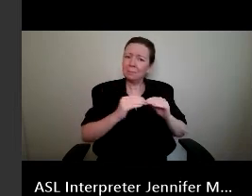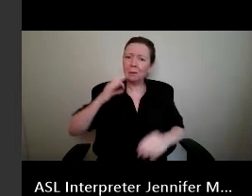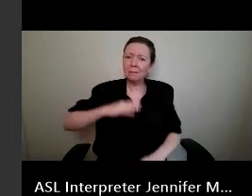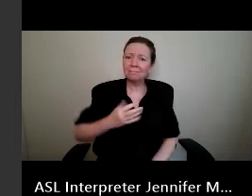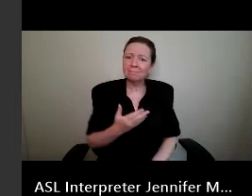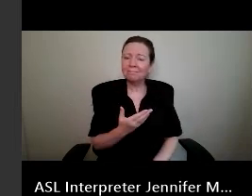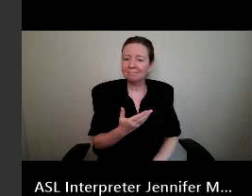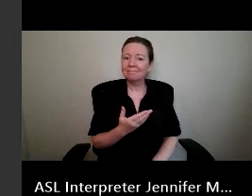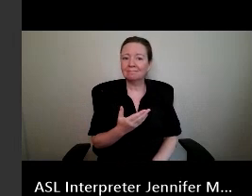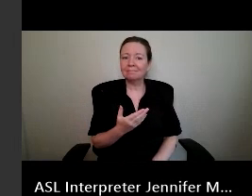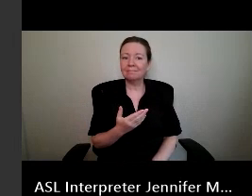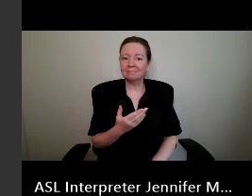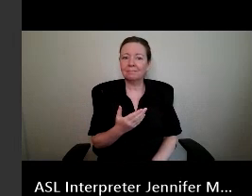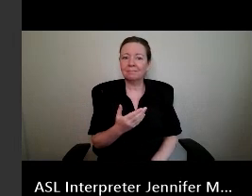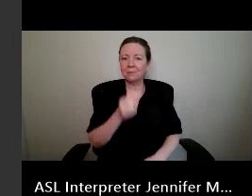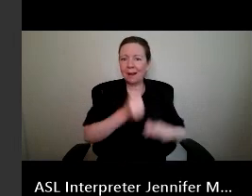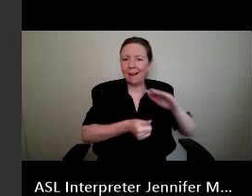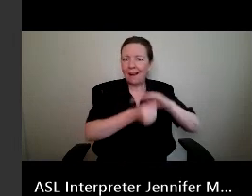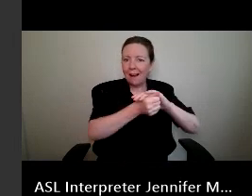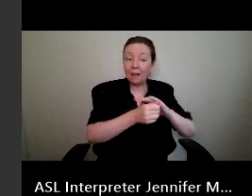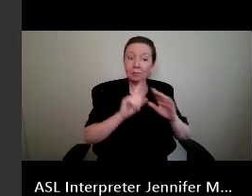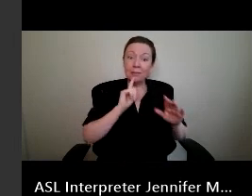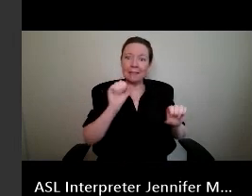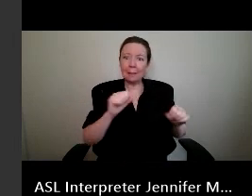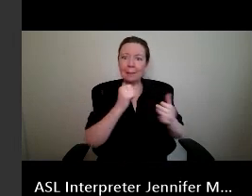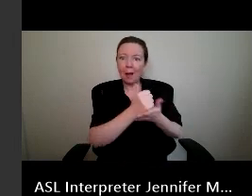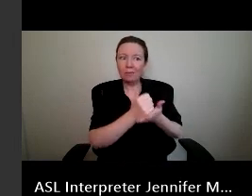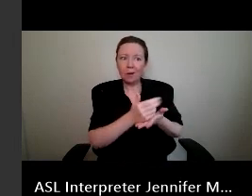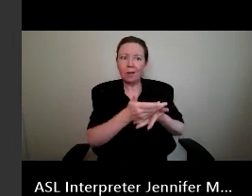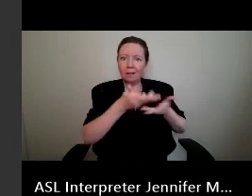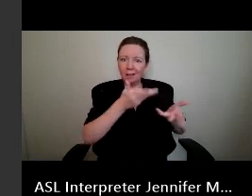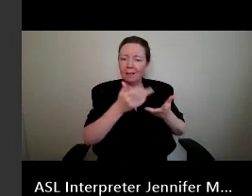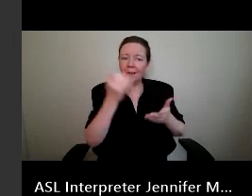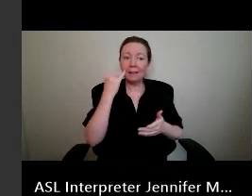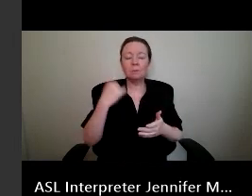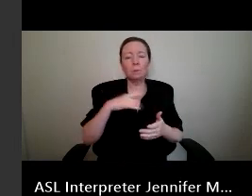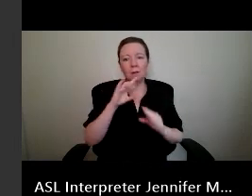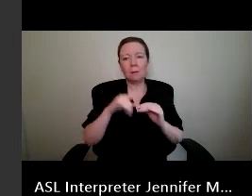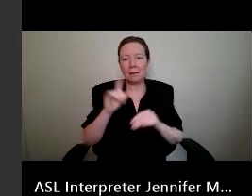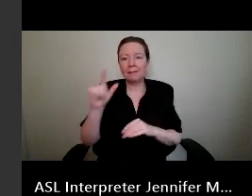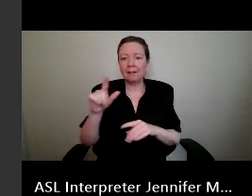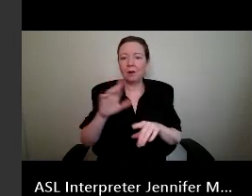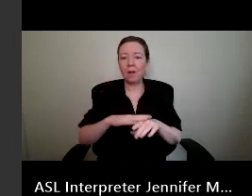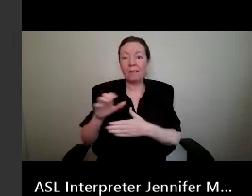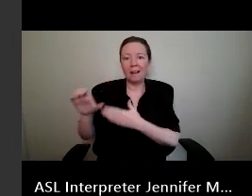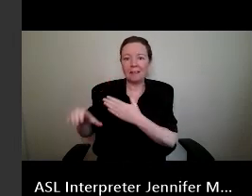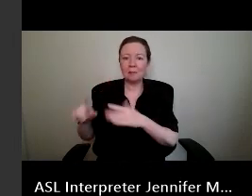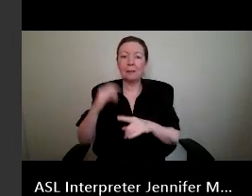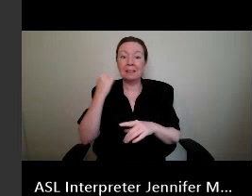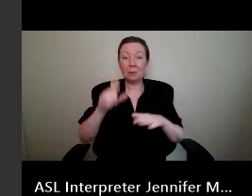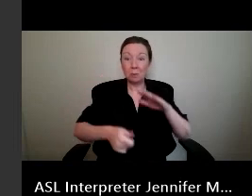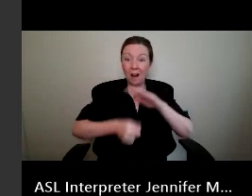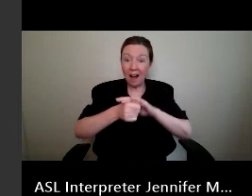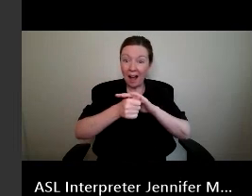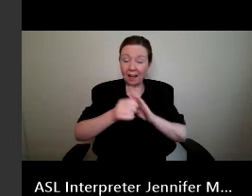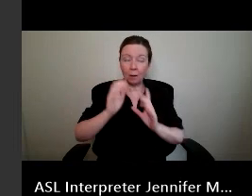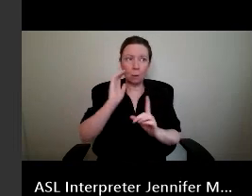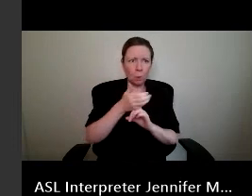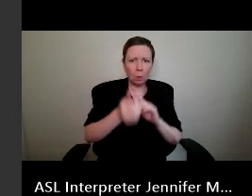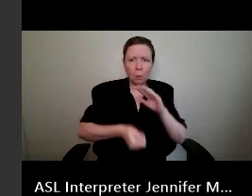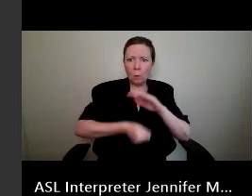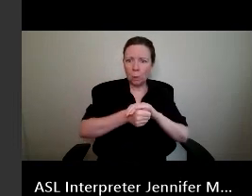wonderful. And that could be really helpful because and we'll talk about this on the consequences, having to hide that aspect